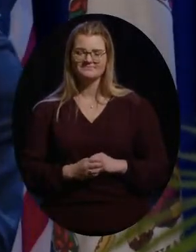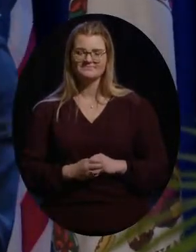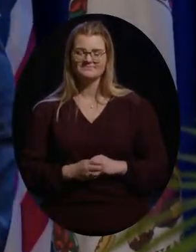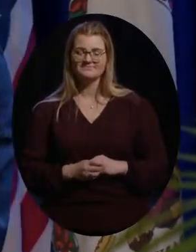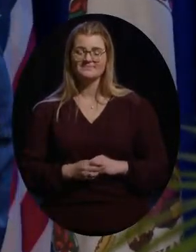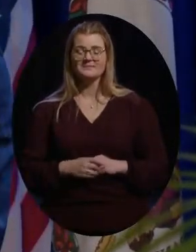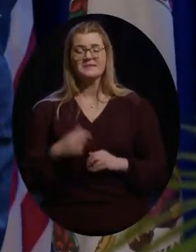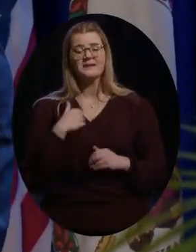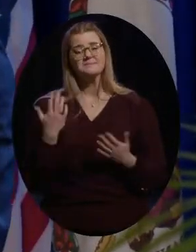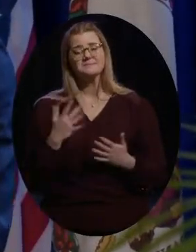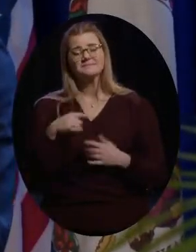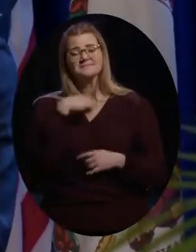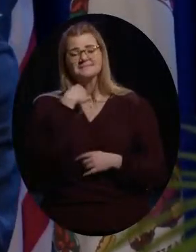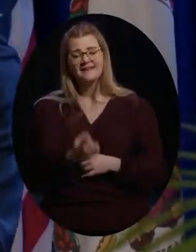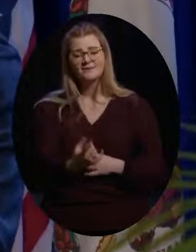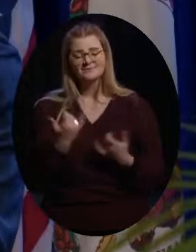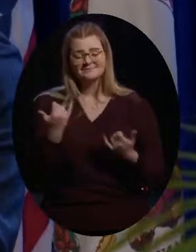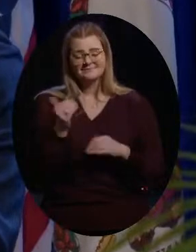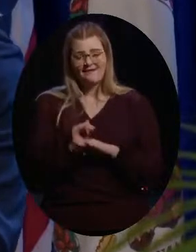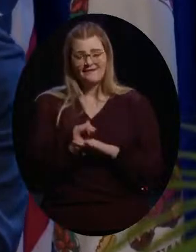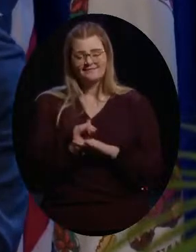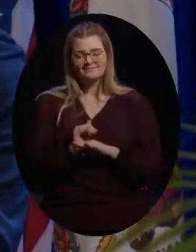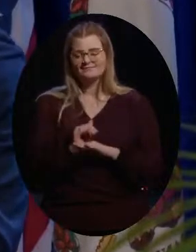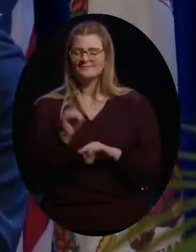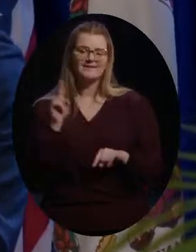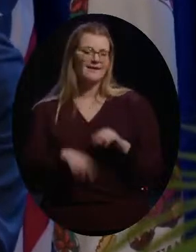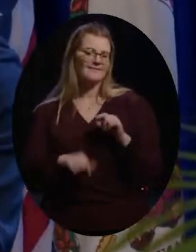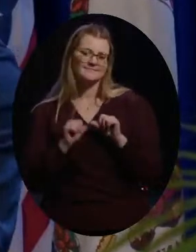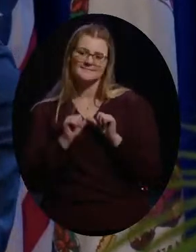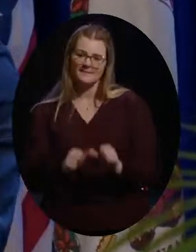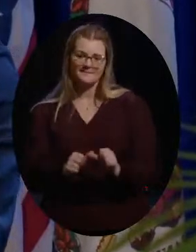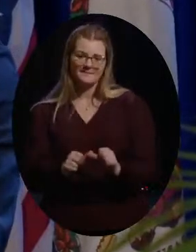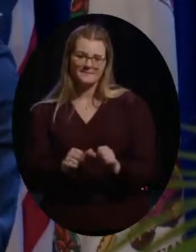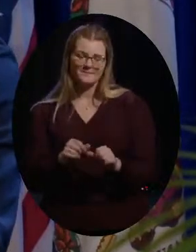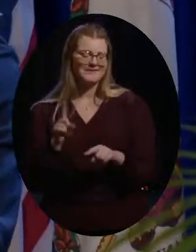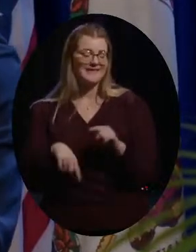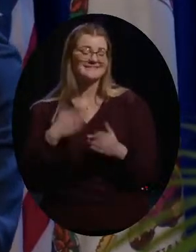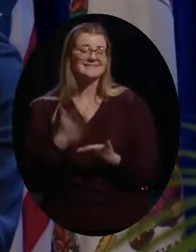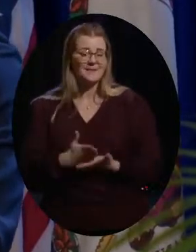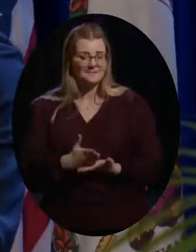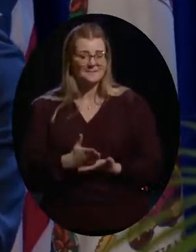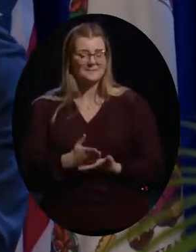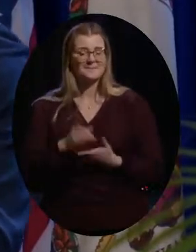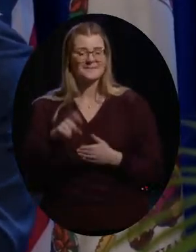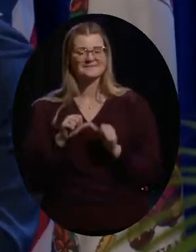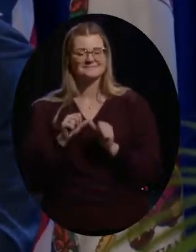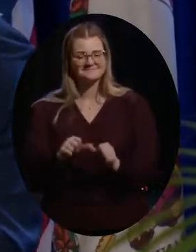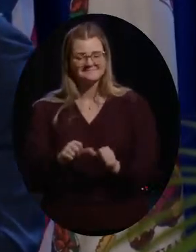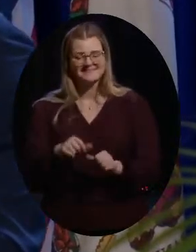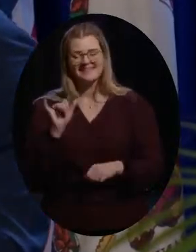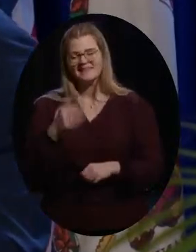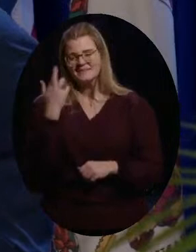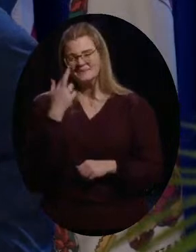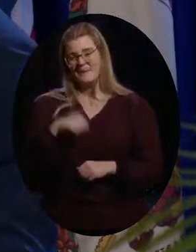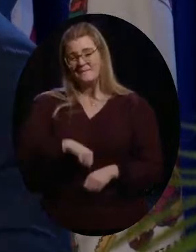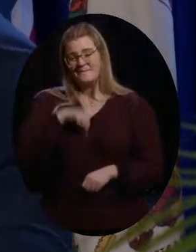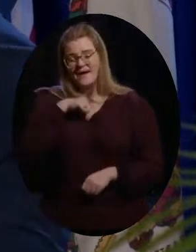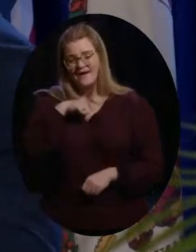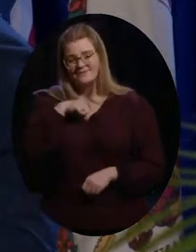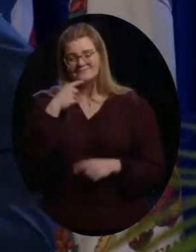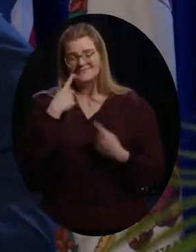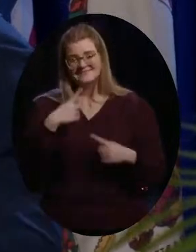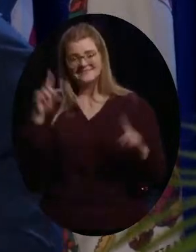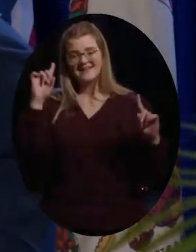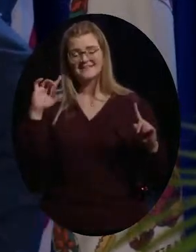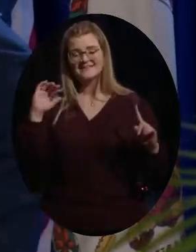But I'm here to tell you tonight that we must not stop there. That's why I am so proud of the success